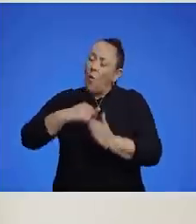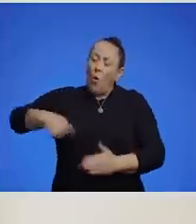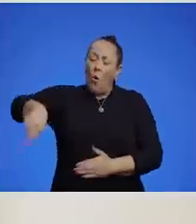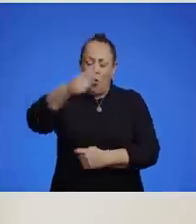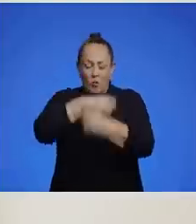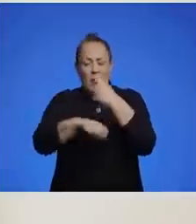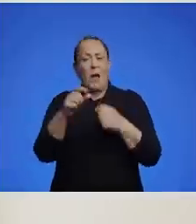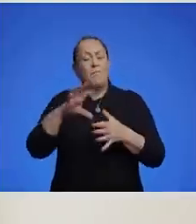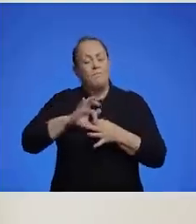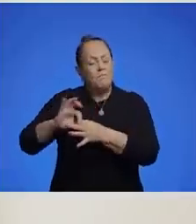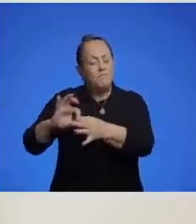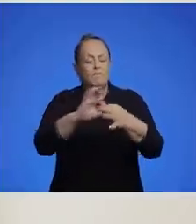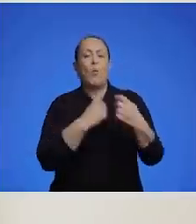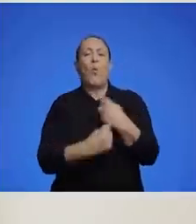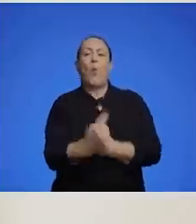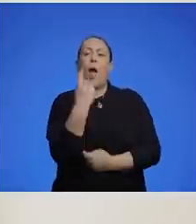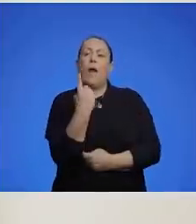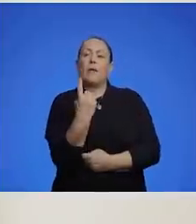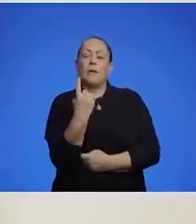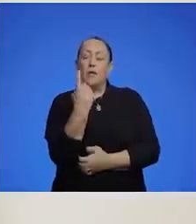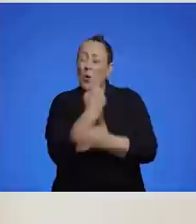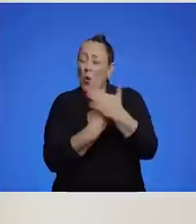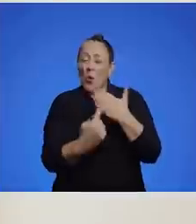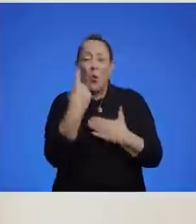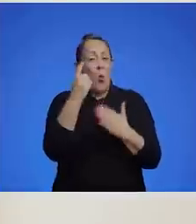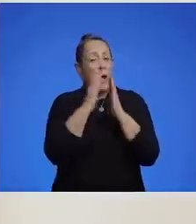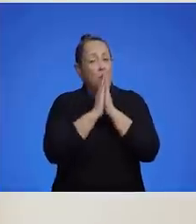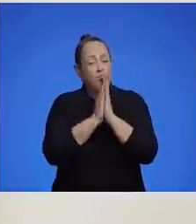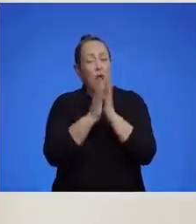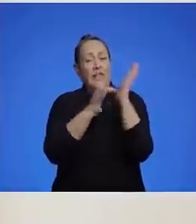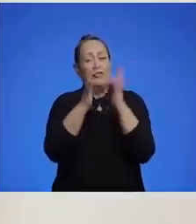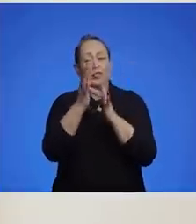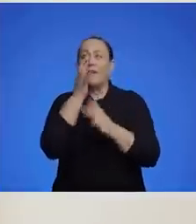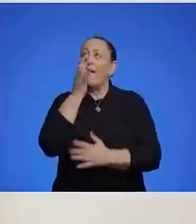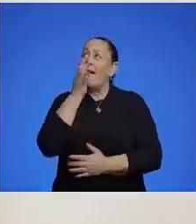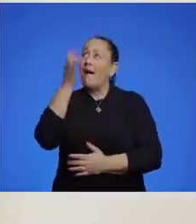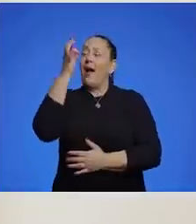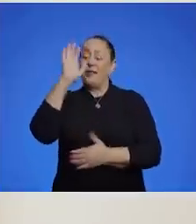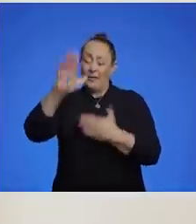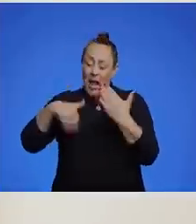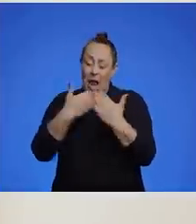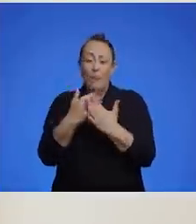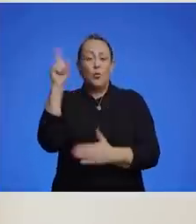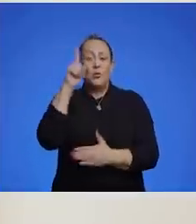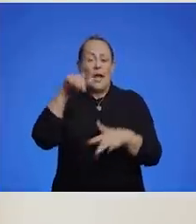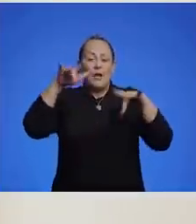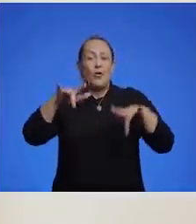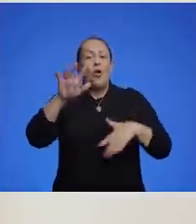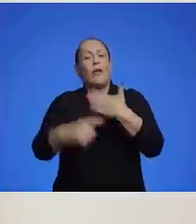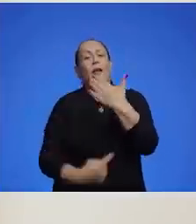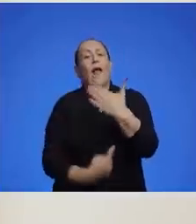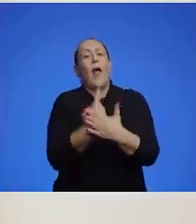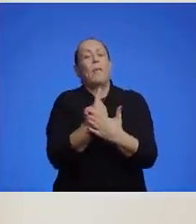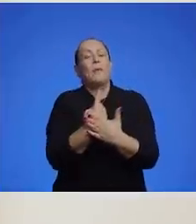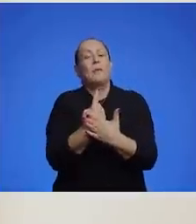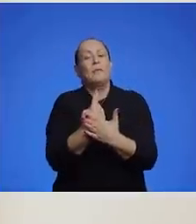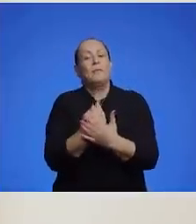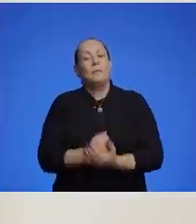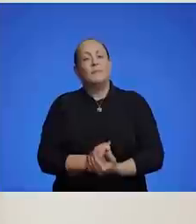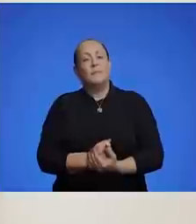the only prayer that Jesus ever prayed that till today has not been answered.